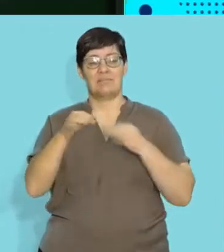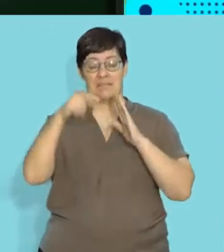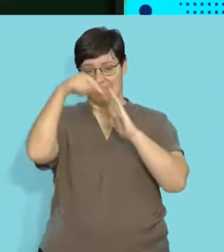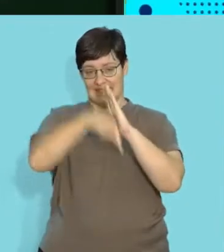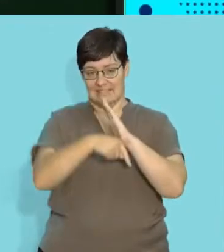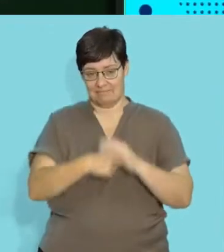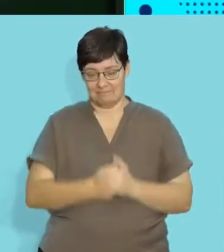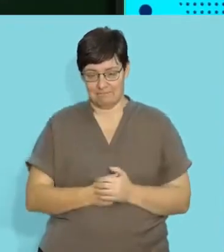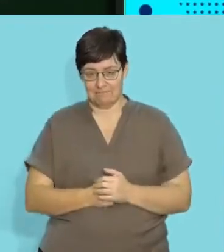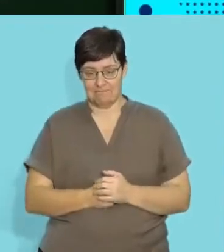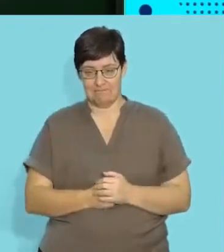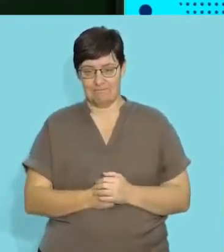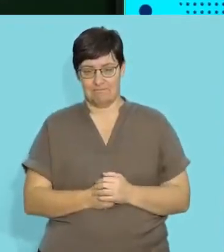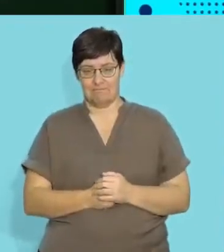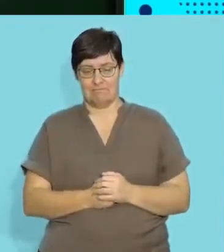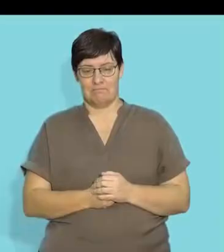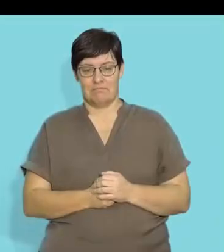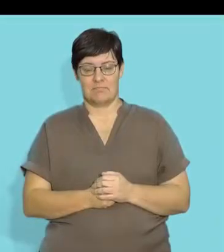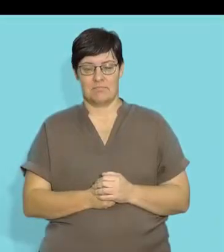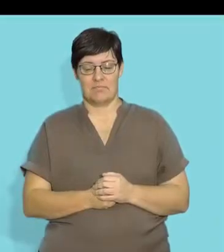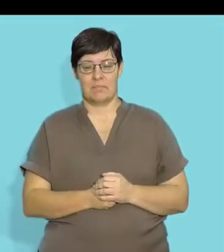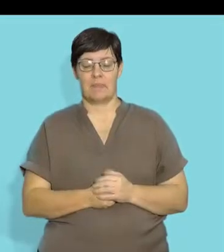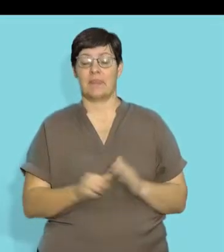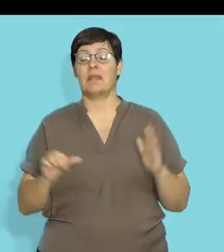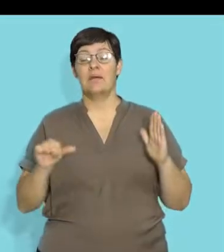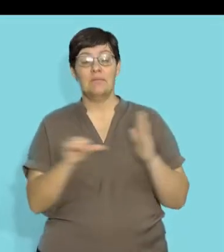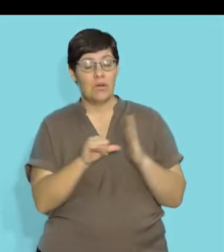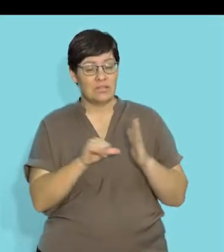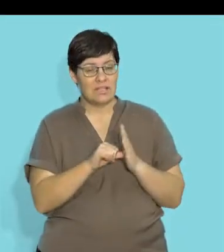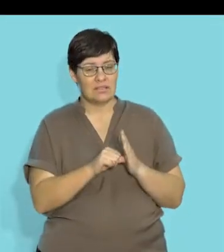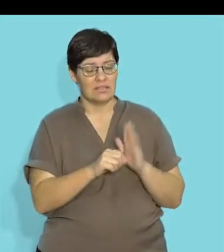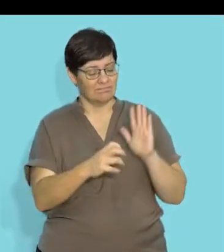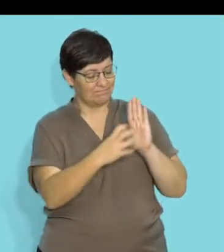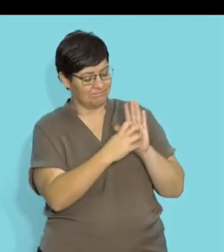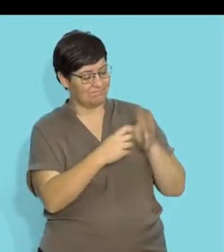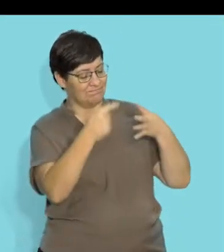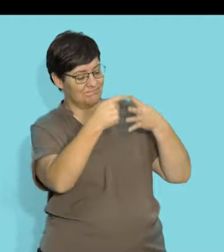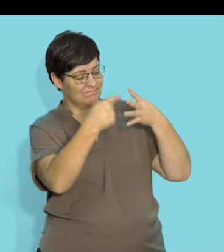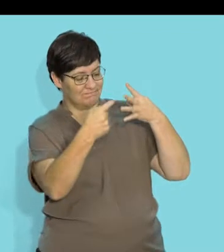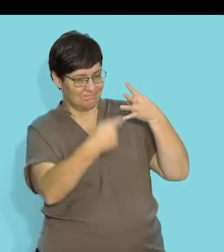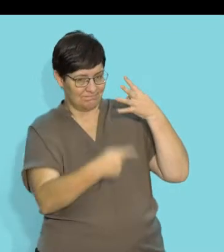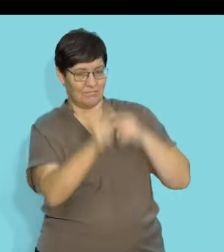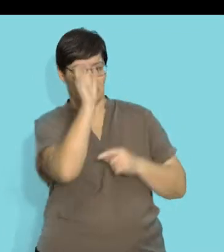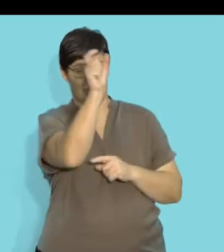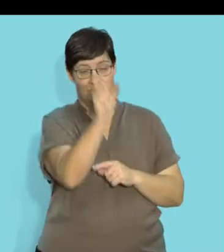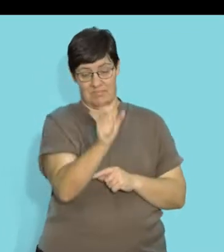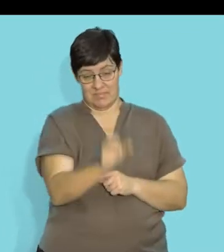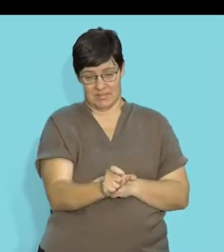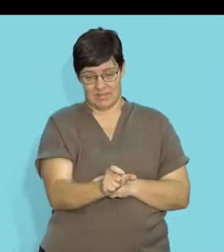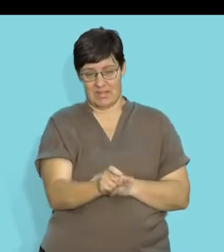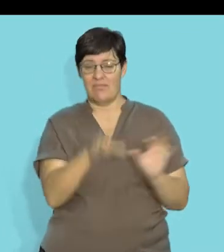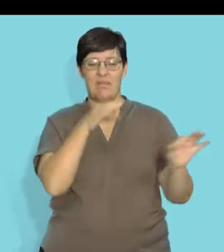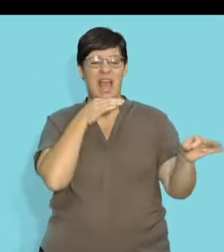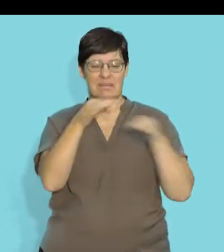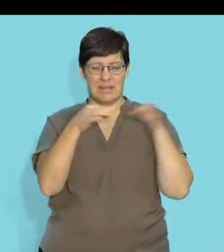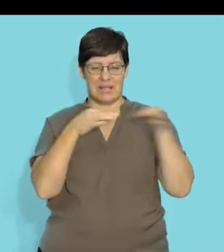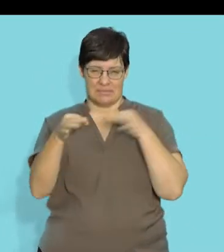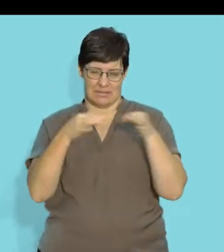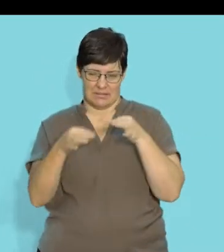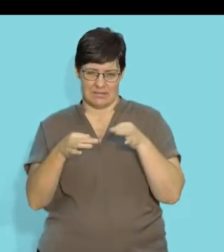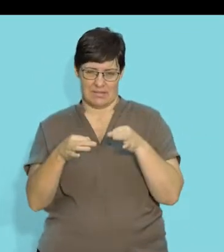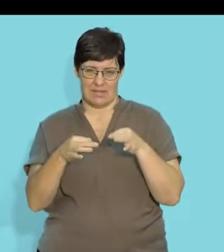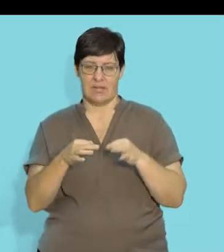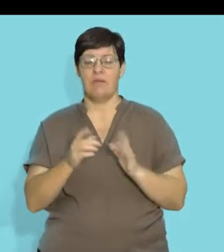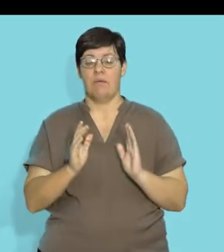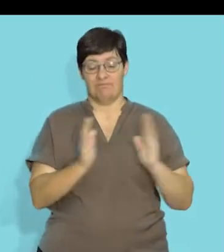straight into the details. It's important that we go through a list of terms and we'll try and unpack that in our